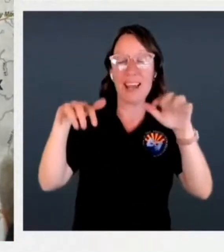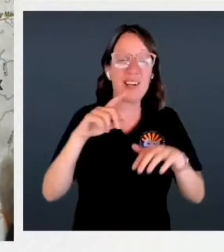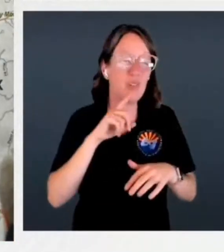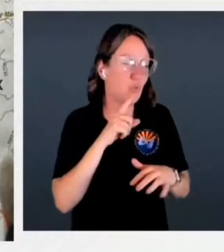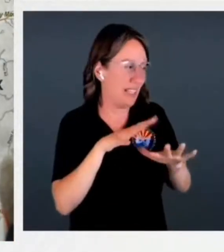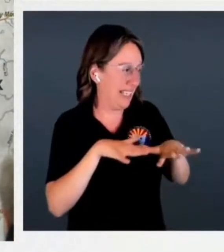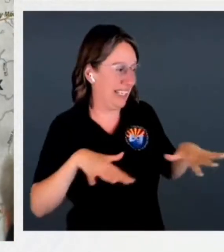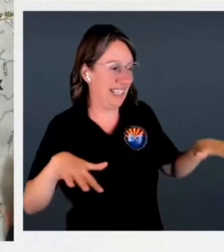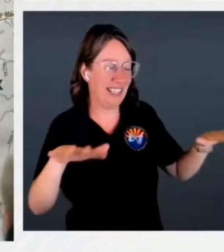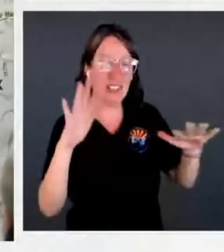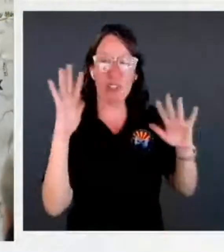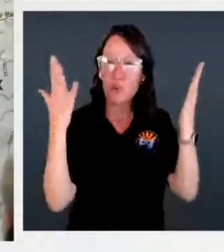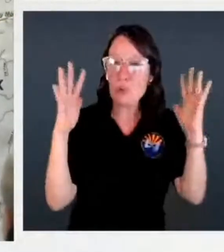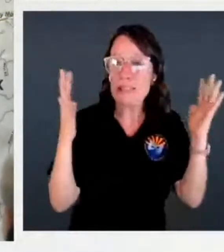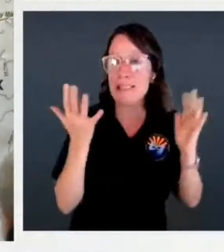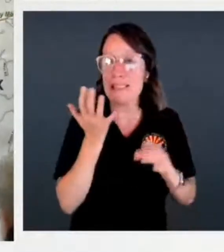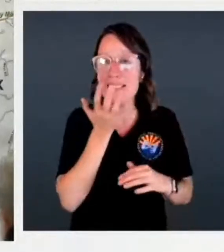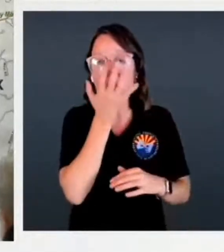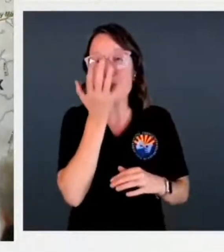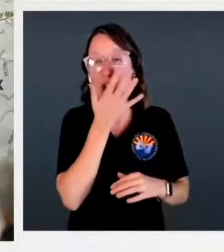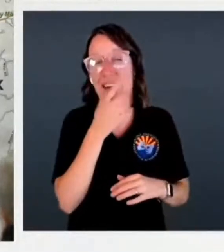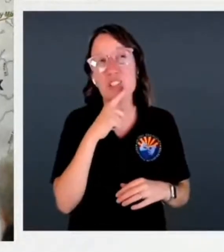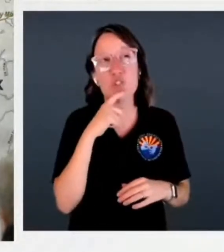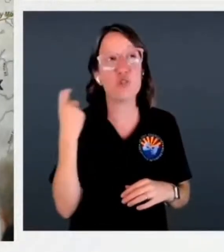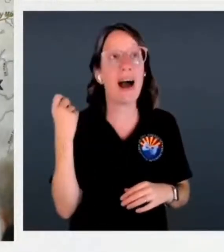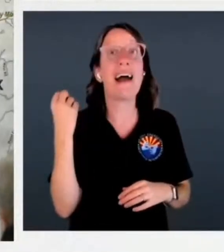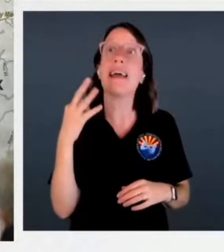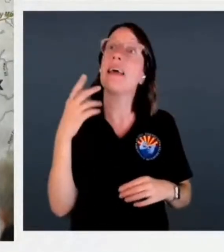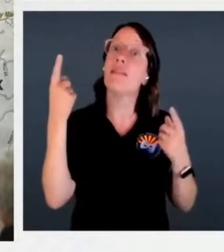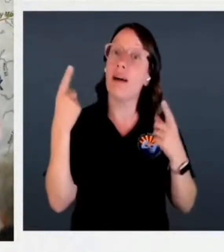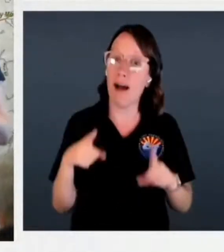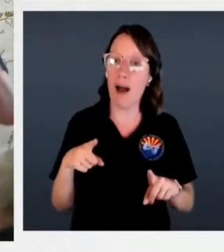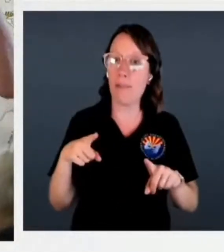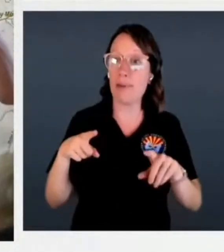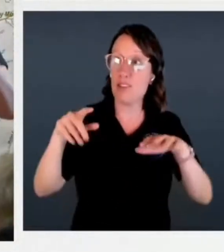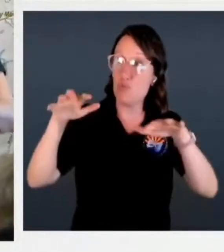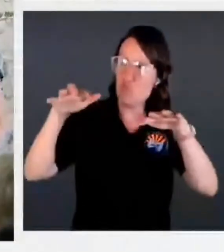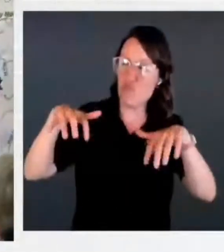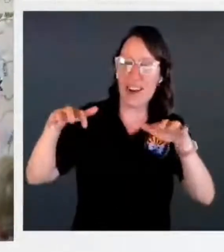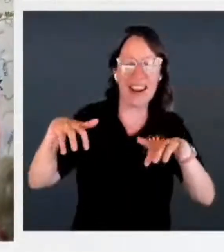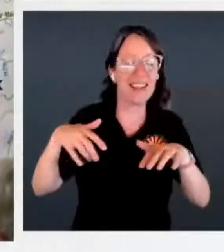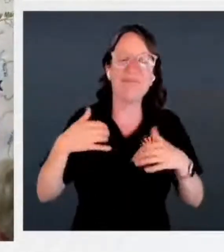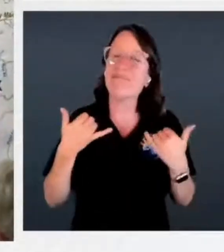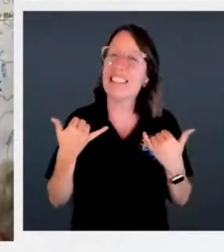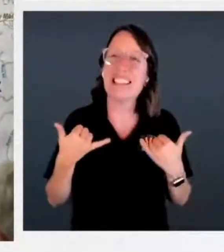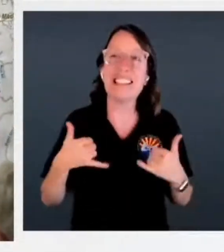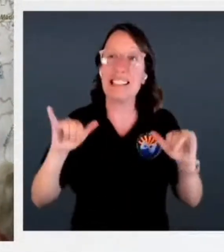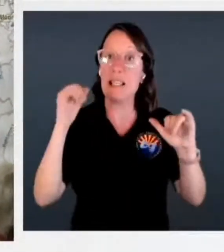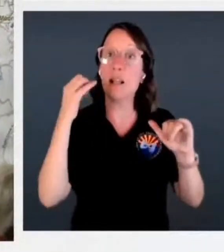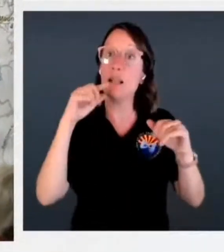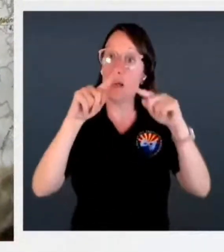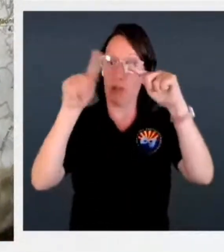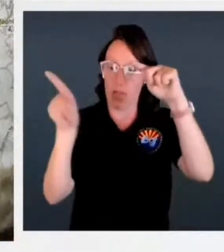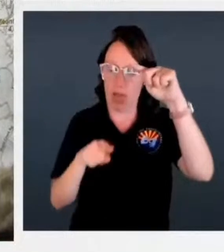wave. Even the areas that did get some rain on it still would be very critical with where the lightning strikes were.